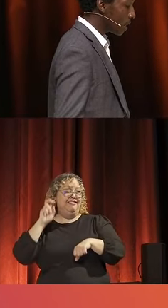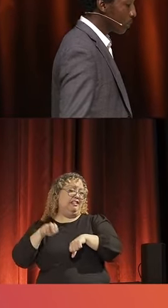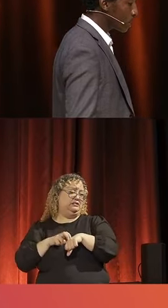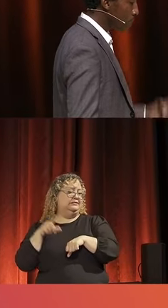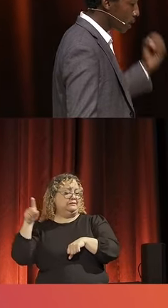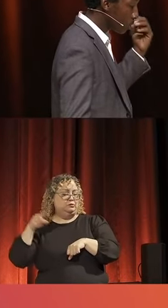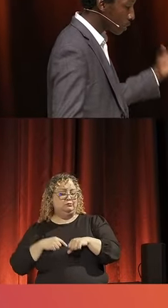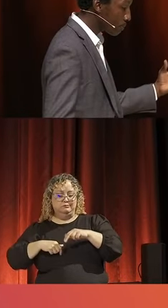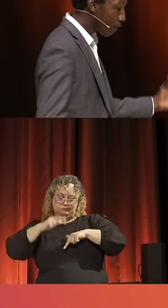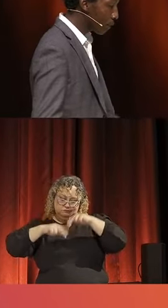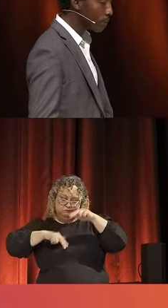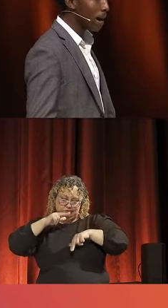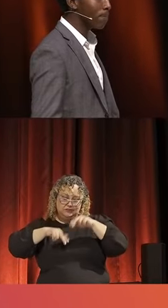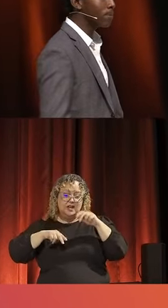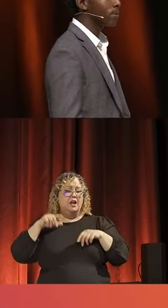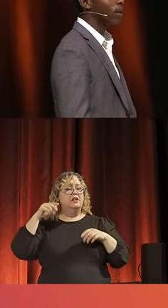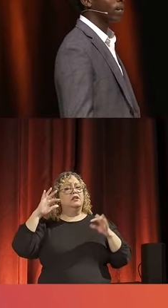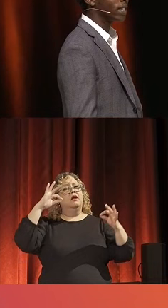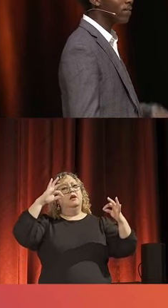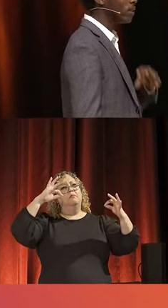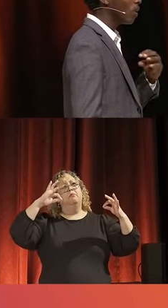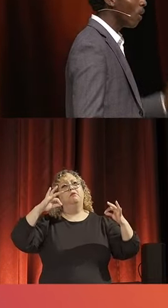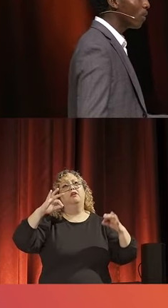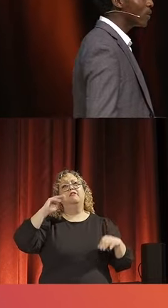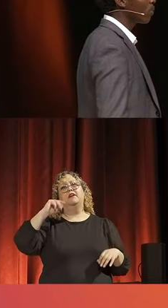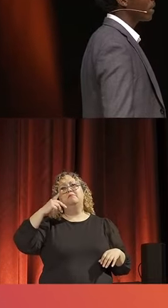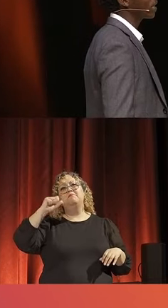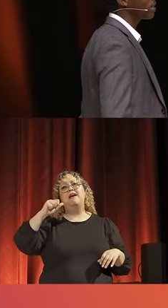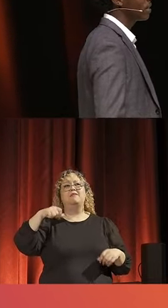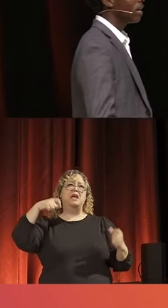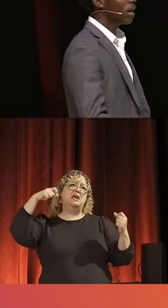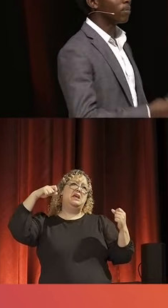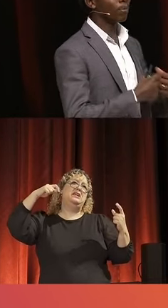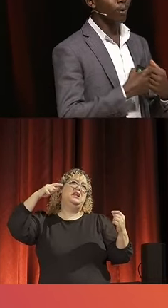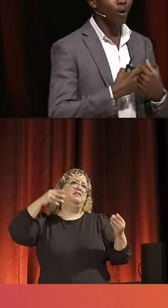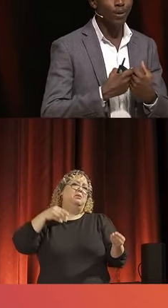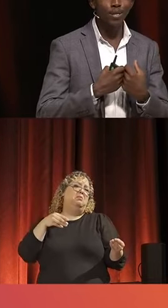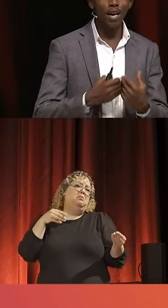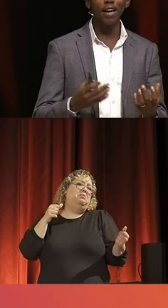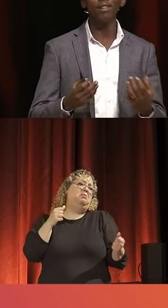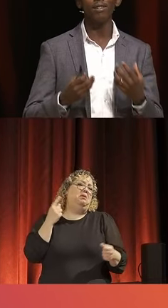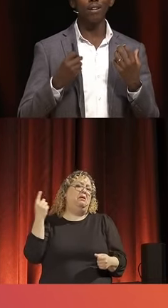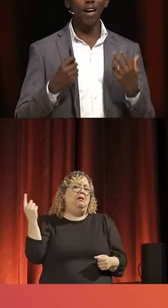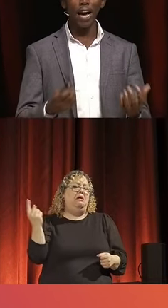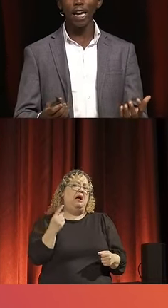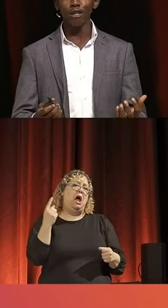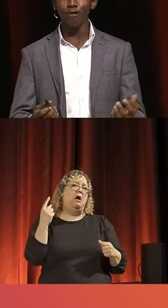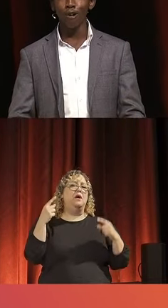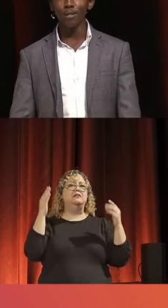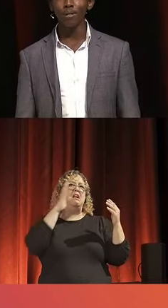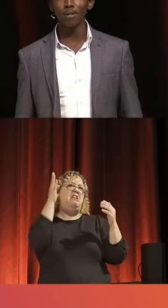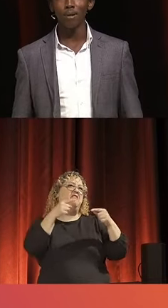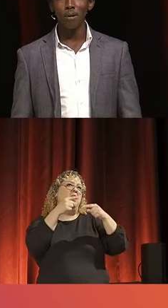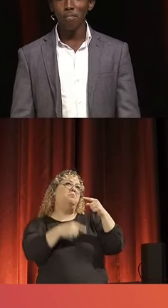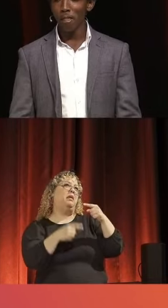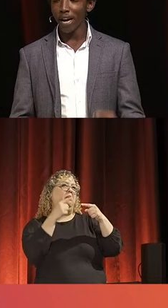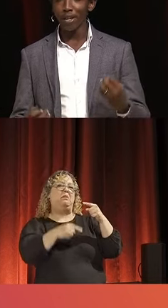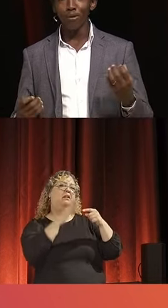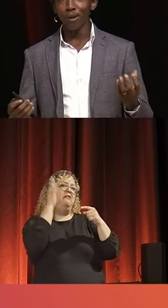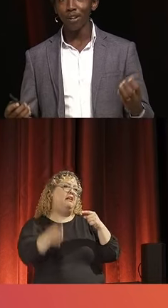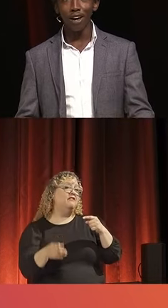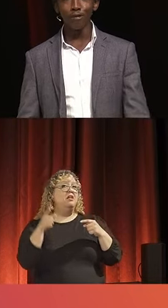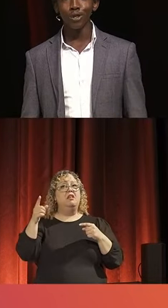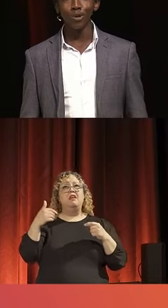Ireland, there was perfect maps, the connectivity always worked, people always had high-end phones,